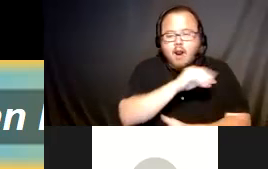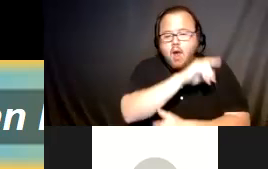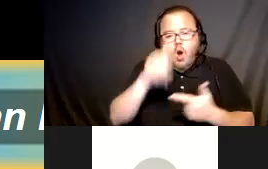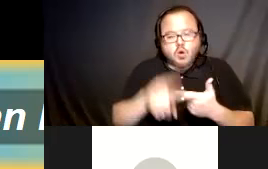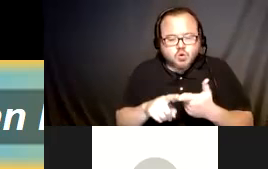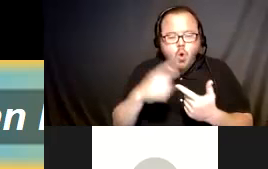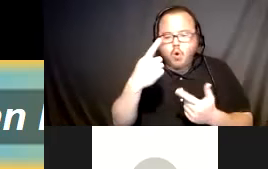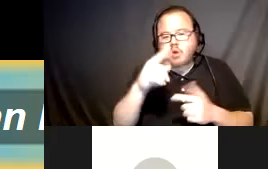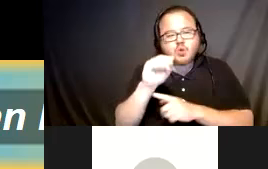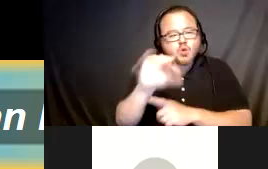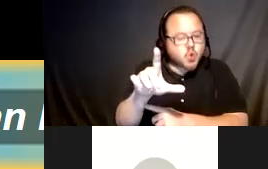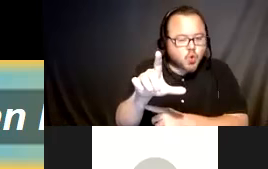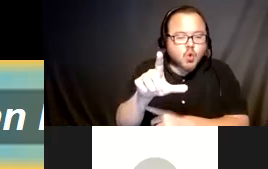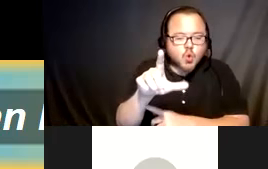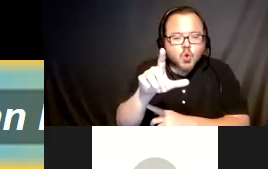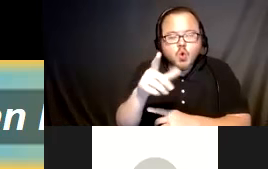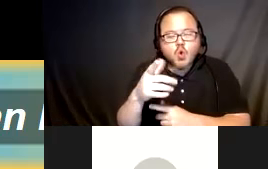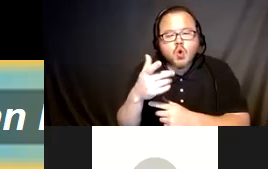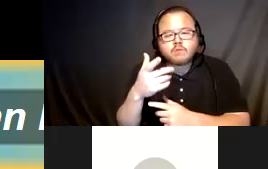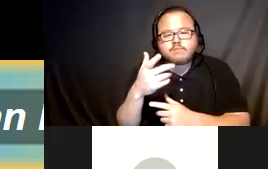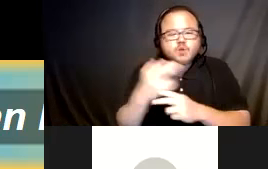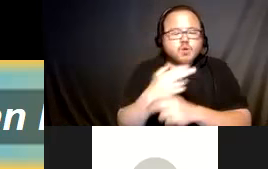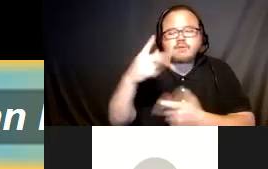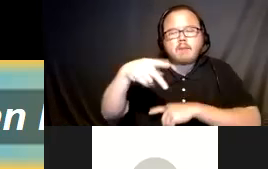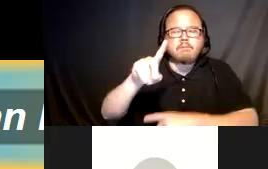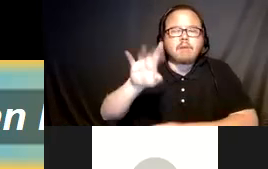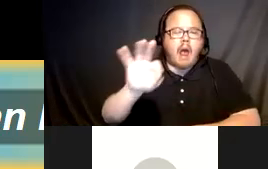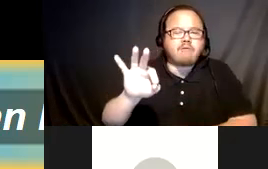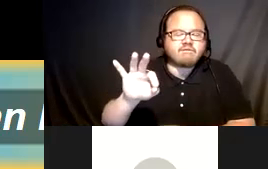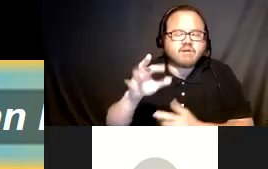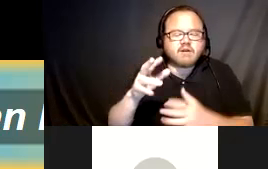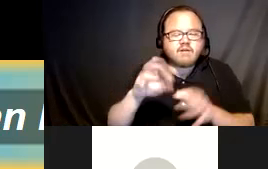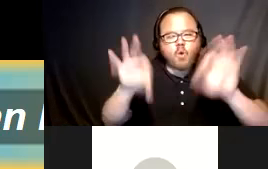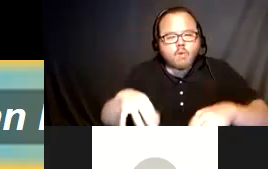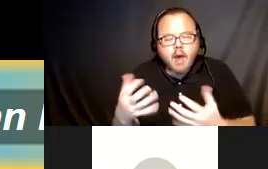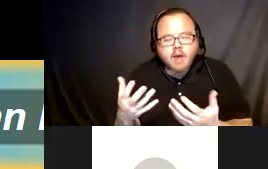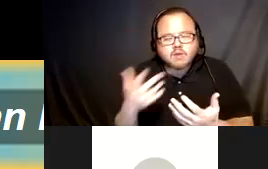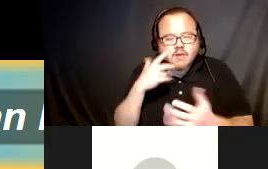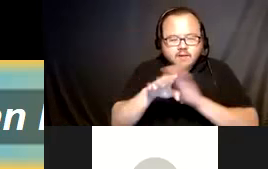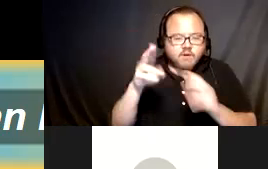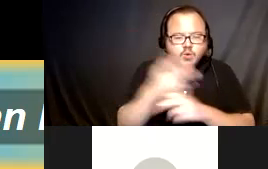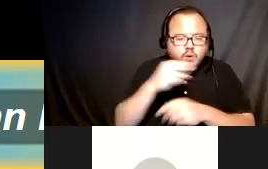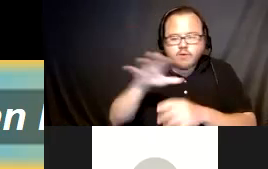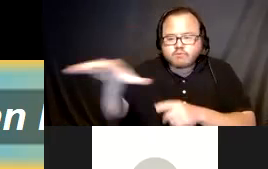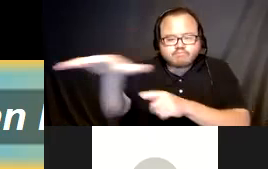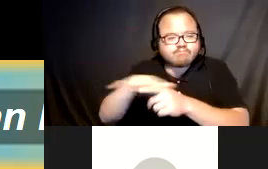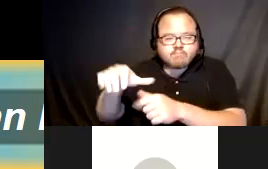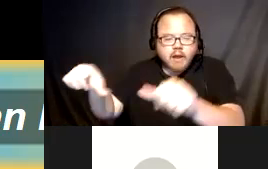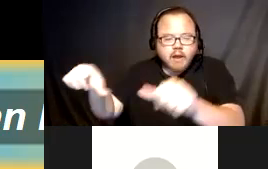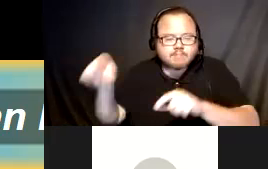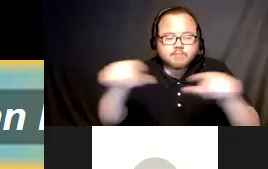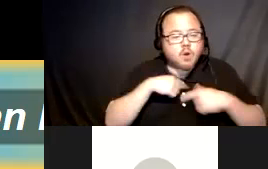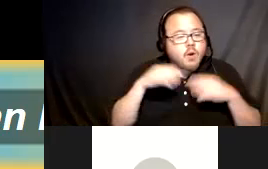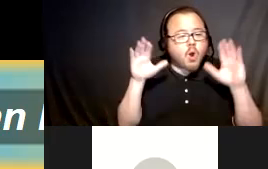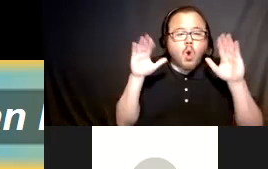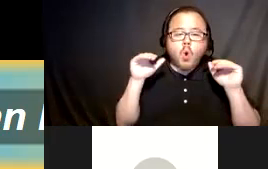a tool to utilize in a PDF format so they can develop it for use in their own areas. Our hope is that